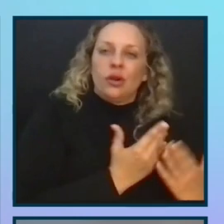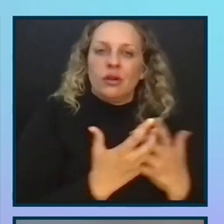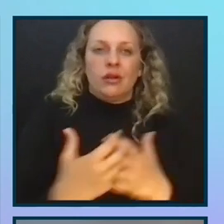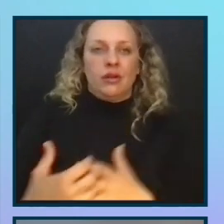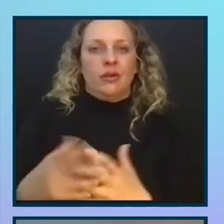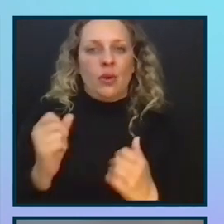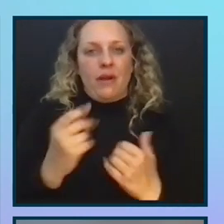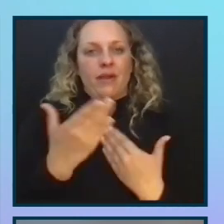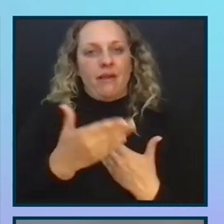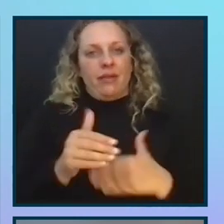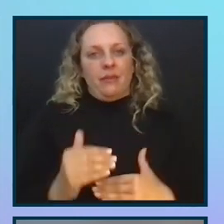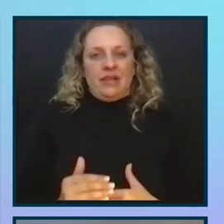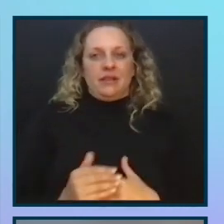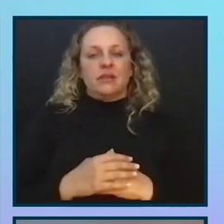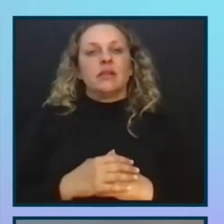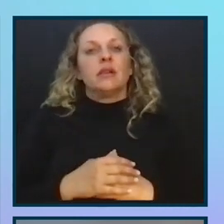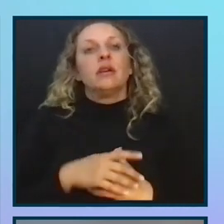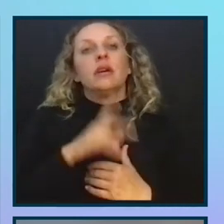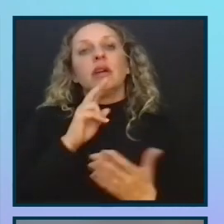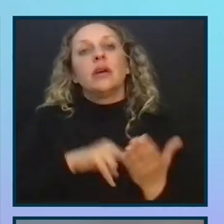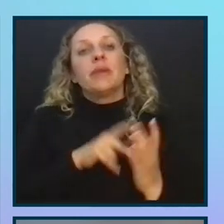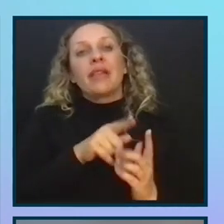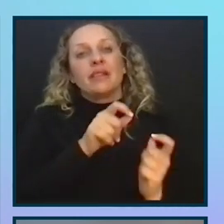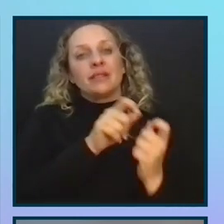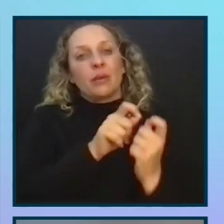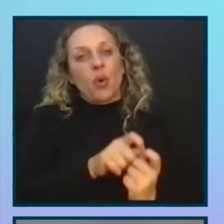guardrails. We define that this component